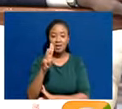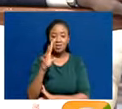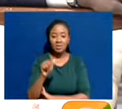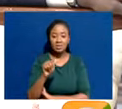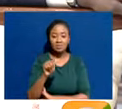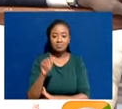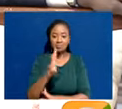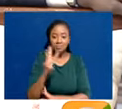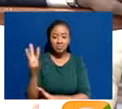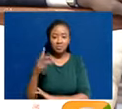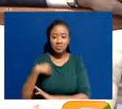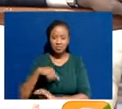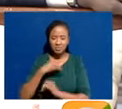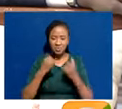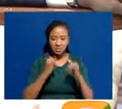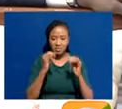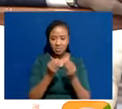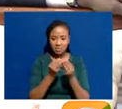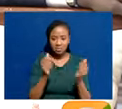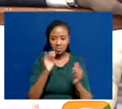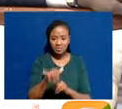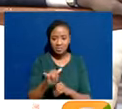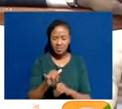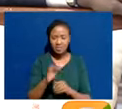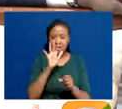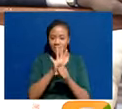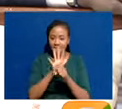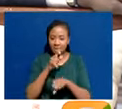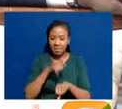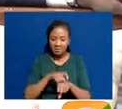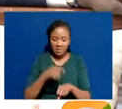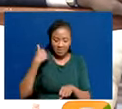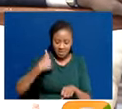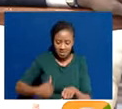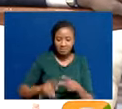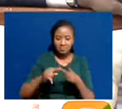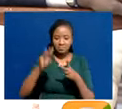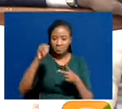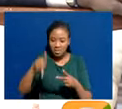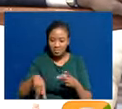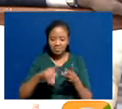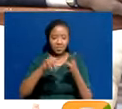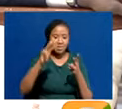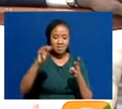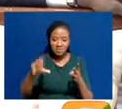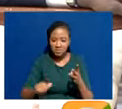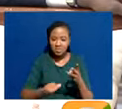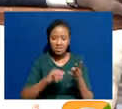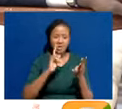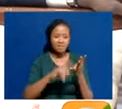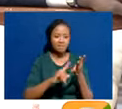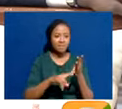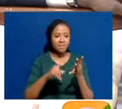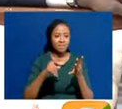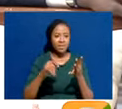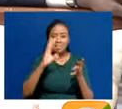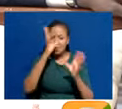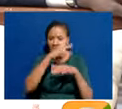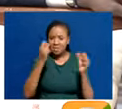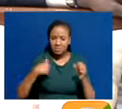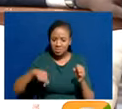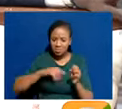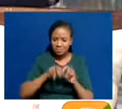sorting them out. During the campaigns, we stopped there many times, myself, with the president, with the MP, with the MCA, Dr. Clemo. And we agreed